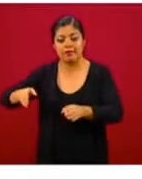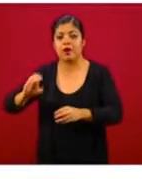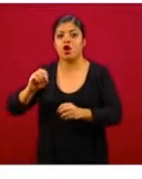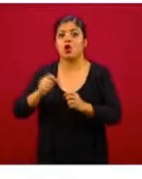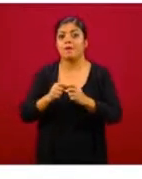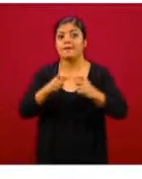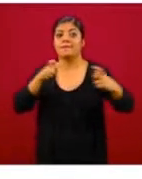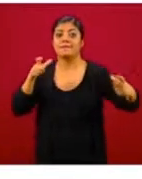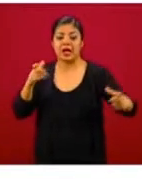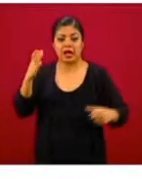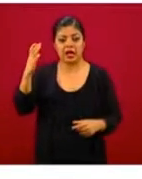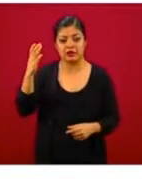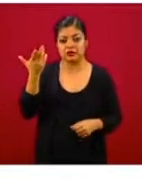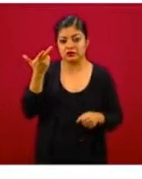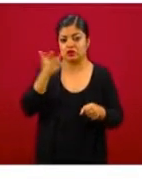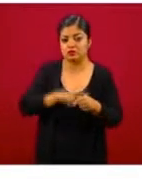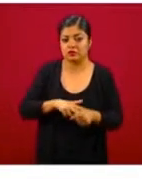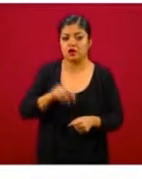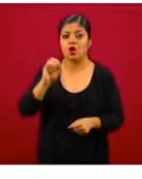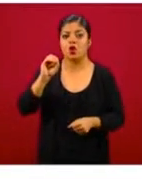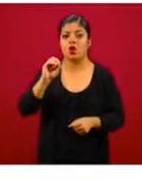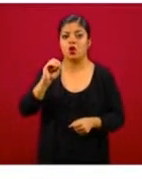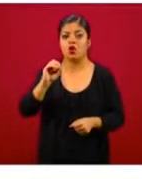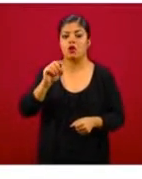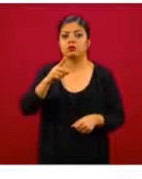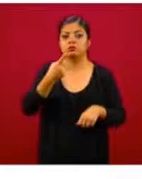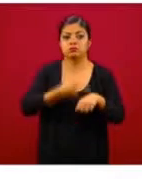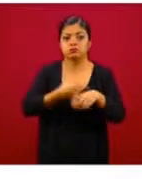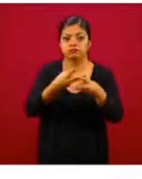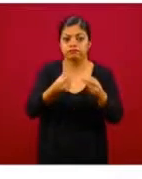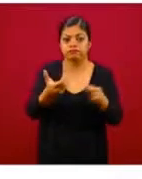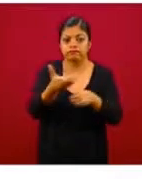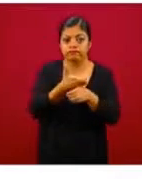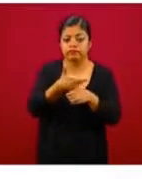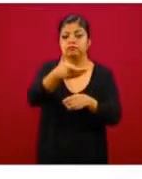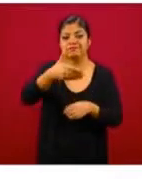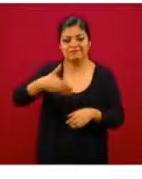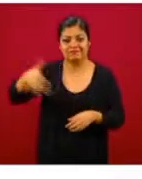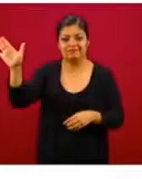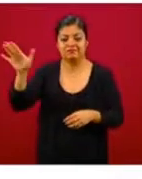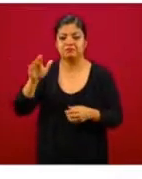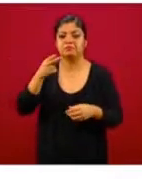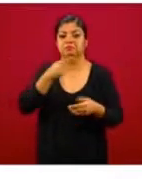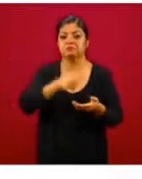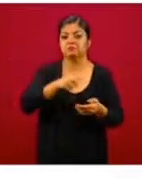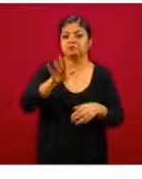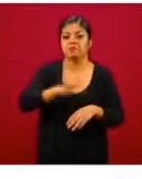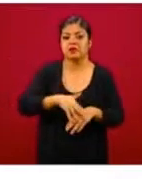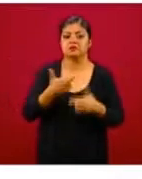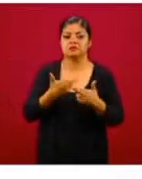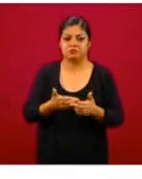And so as more beds are being converted, more hospitals are being added,